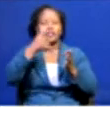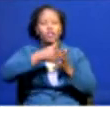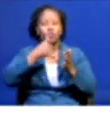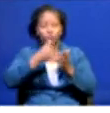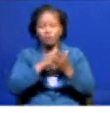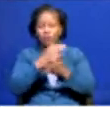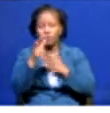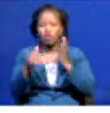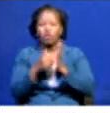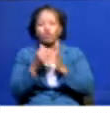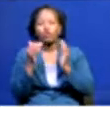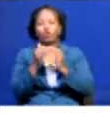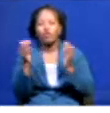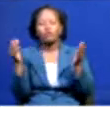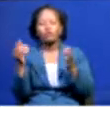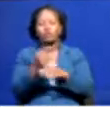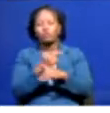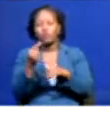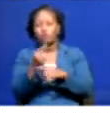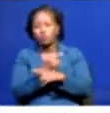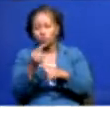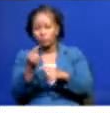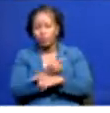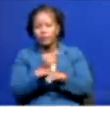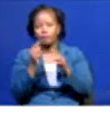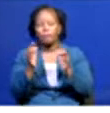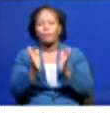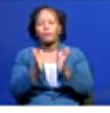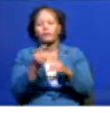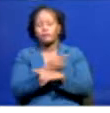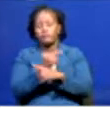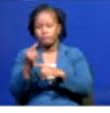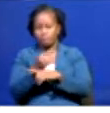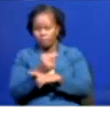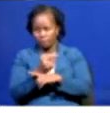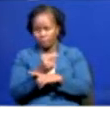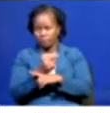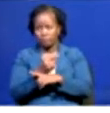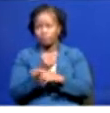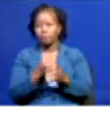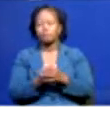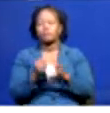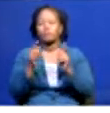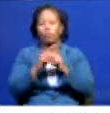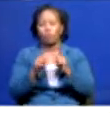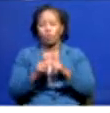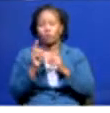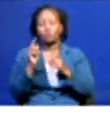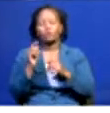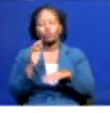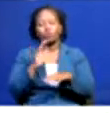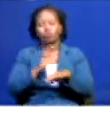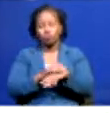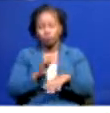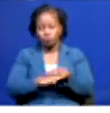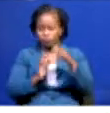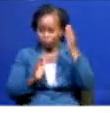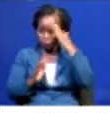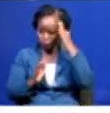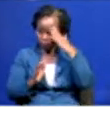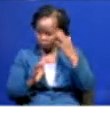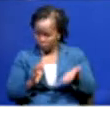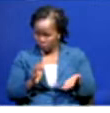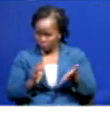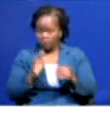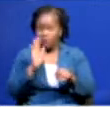all levels of recruitment and training. It is also worth noting that many